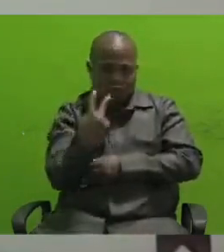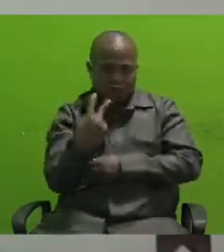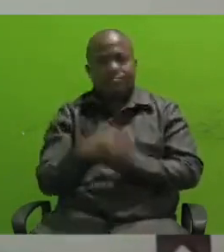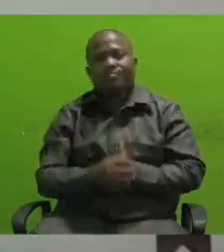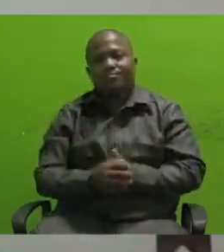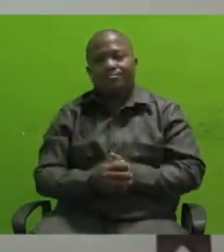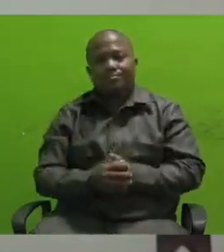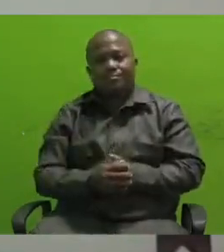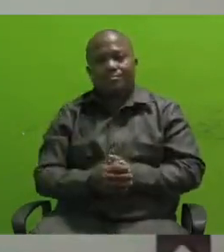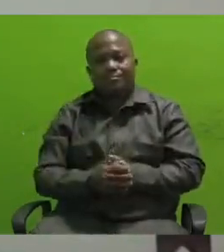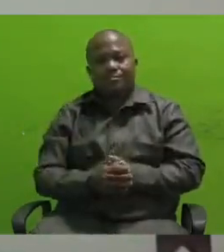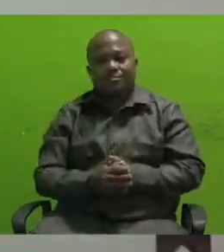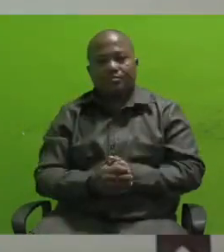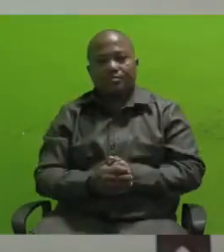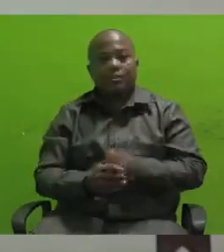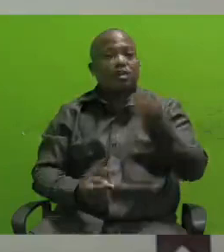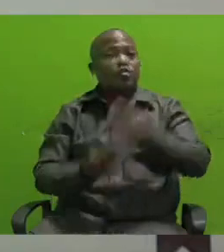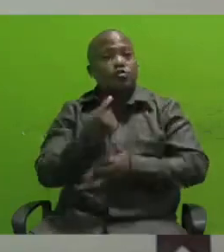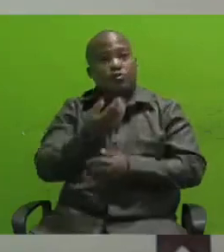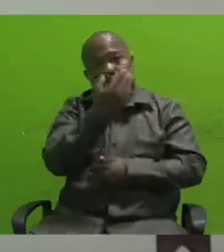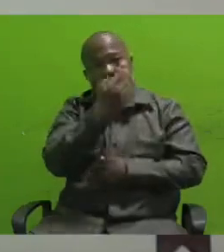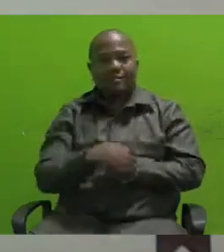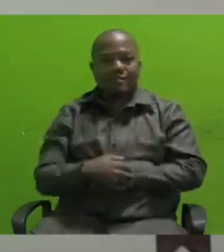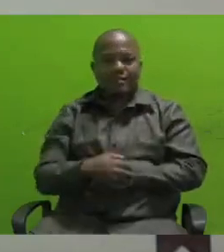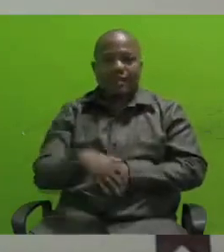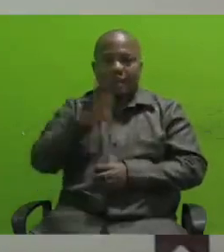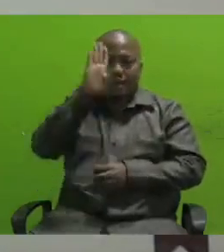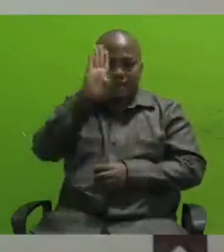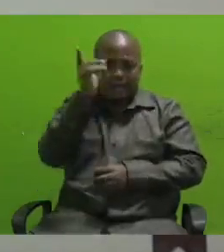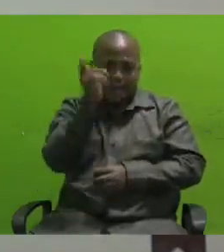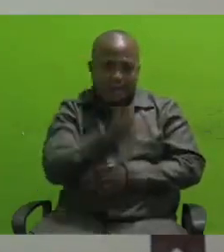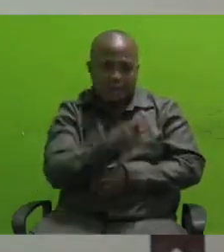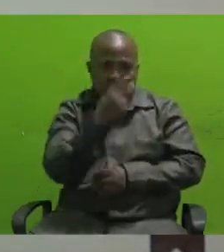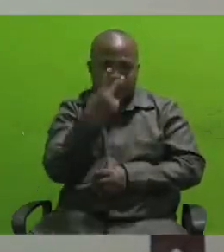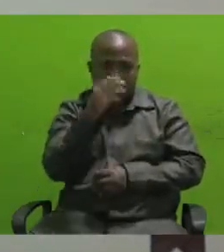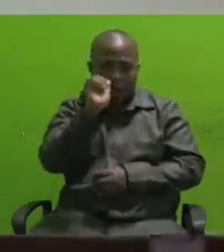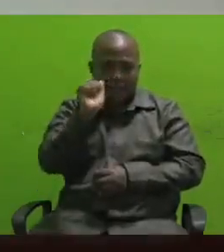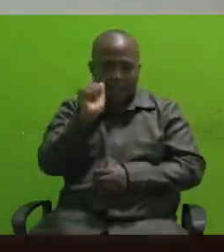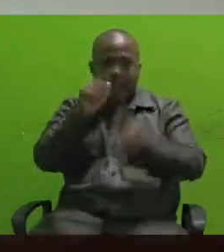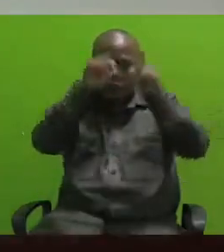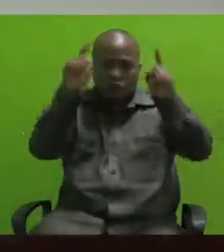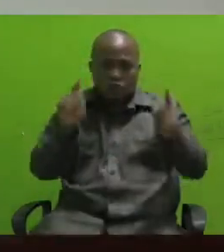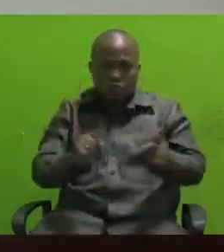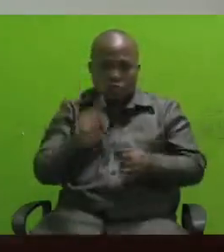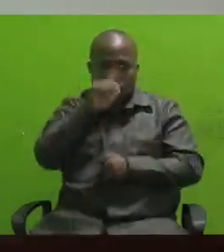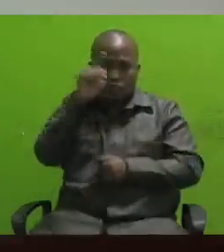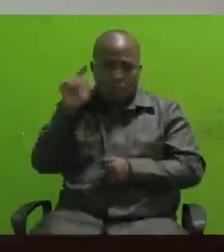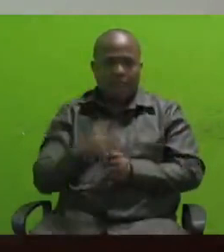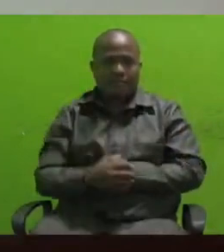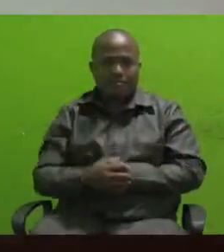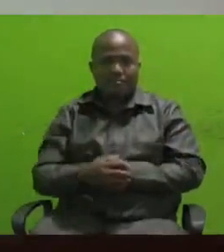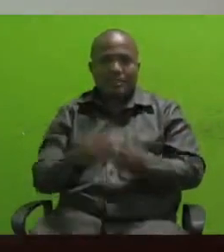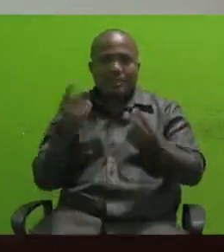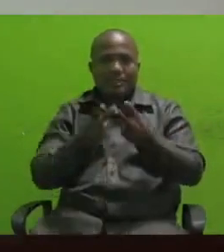Due to that, b out of 2a square, this is going to be